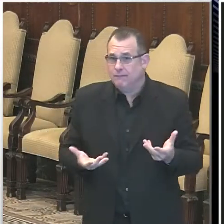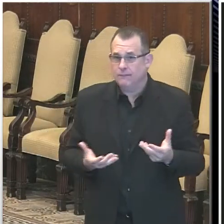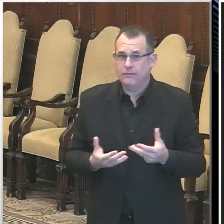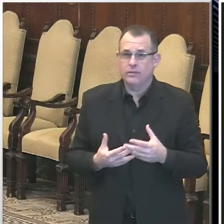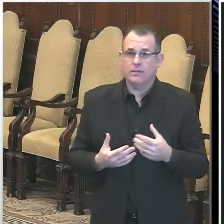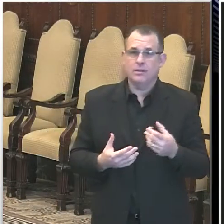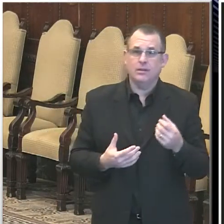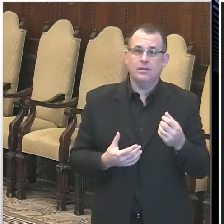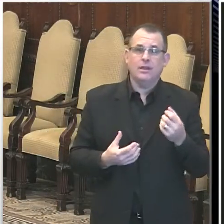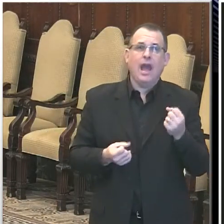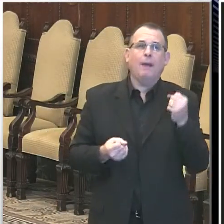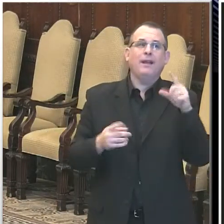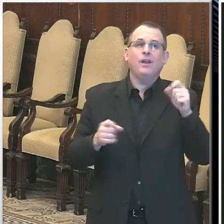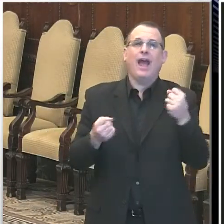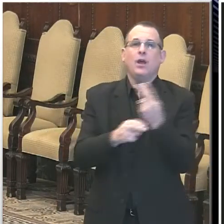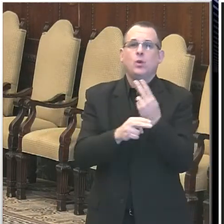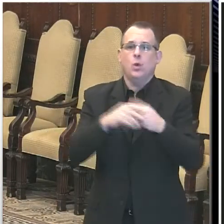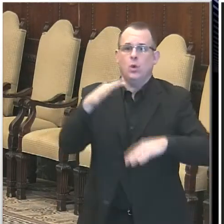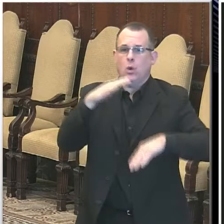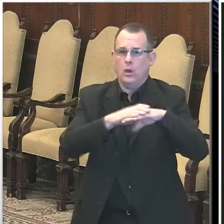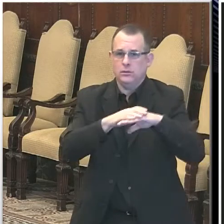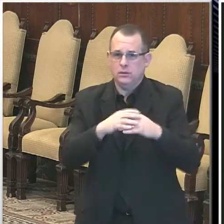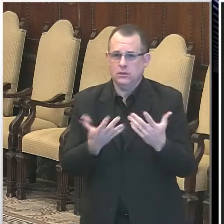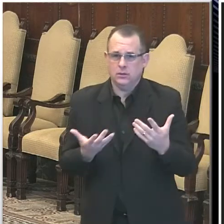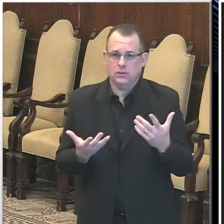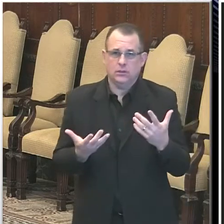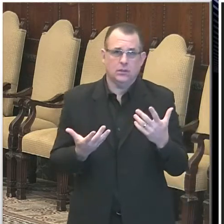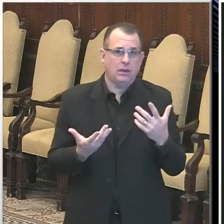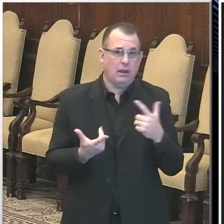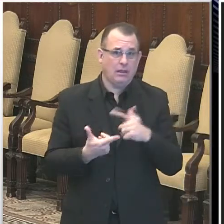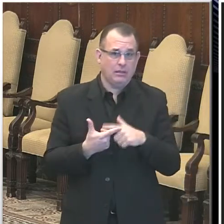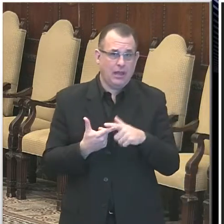And then on top of that,